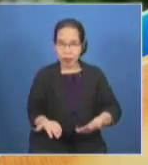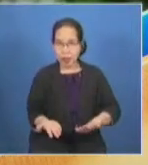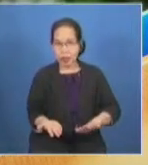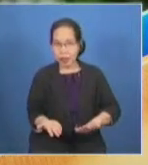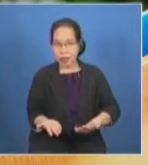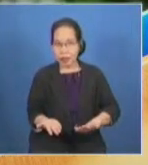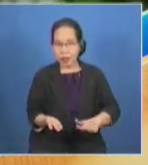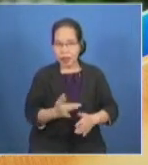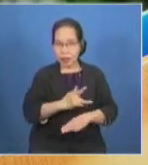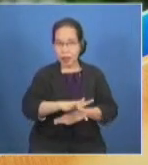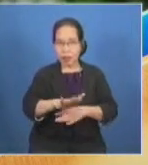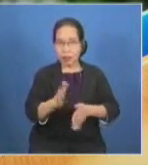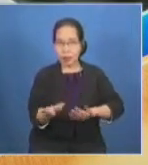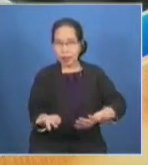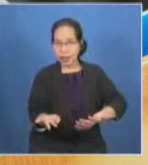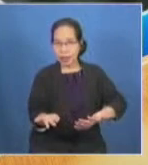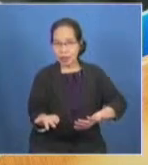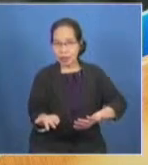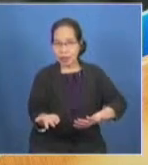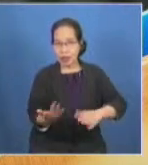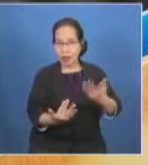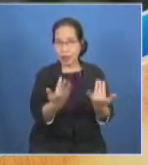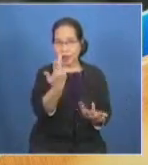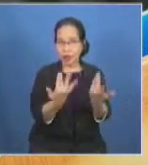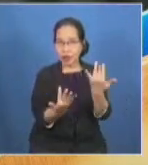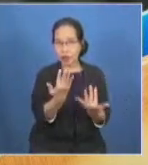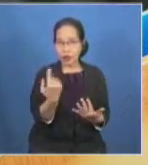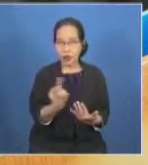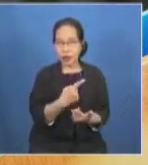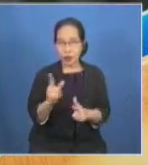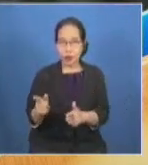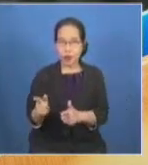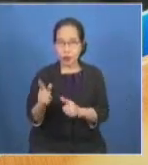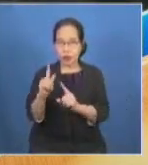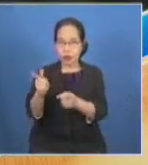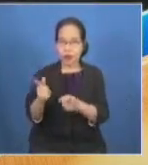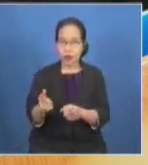us perish. We can die early. I will go to hell.